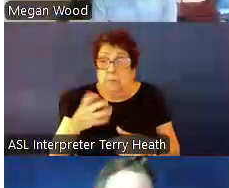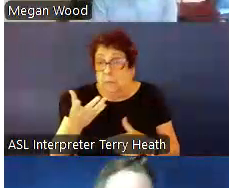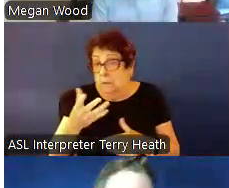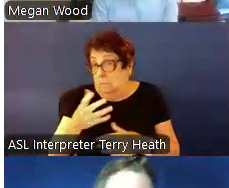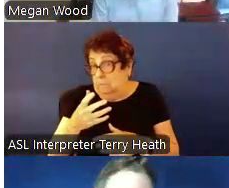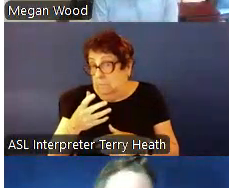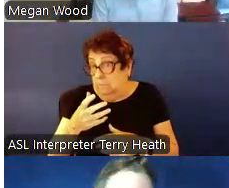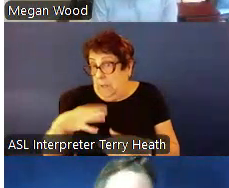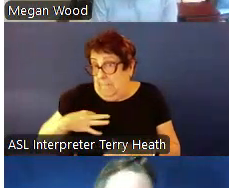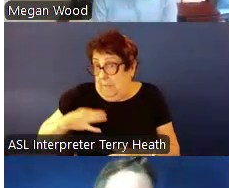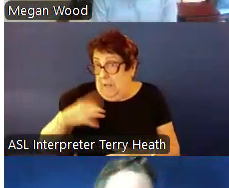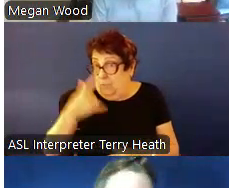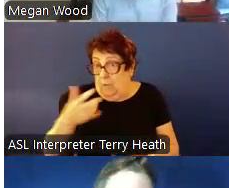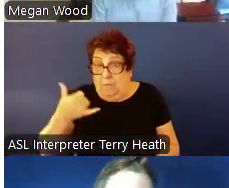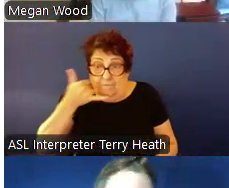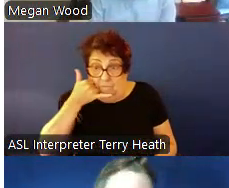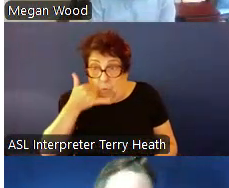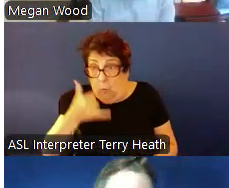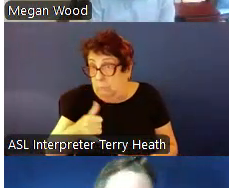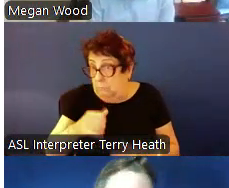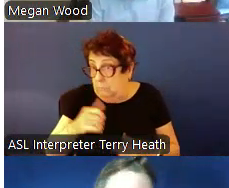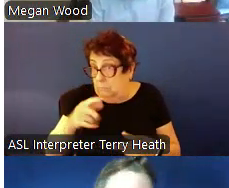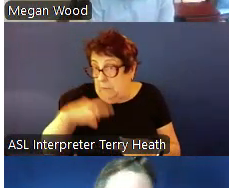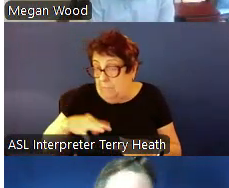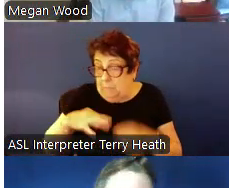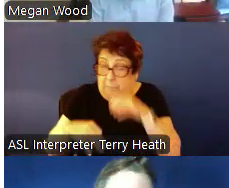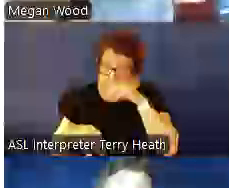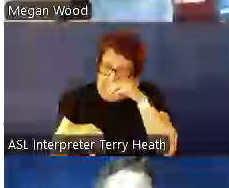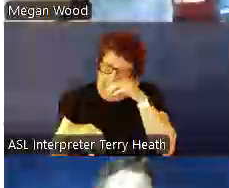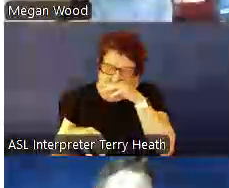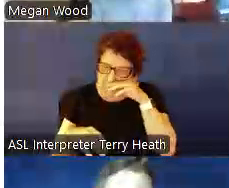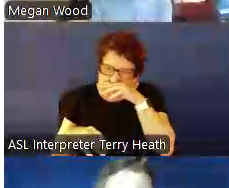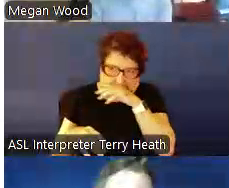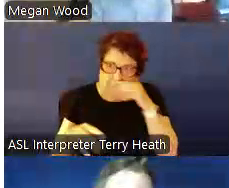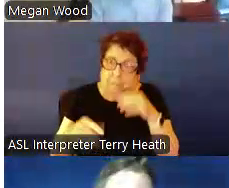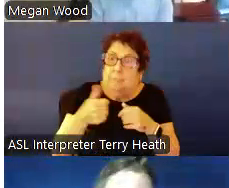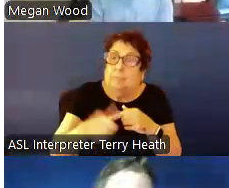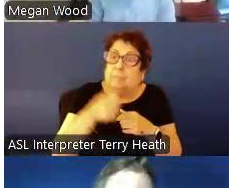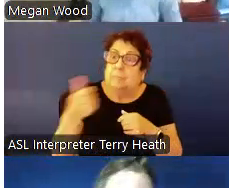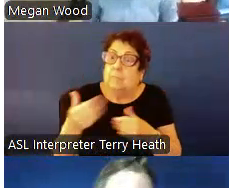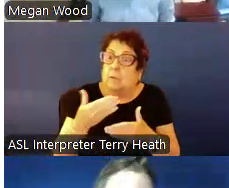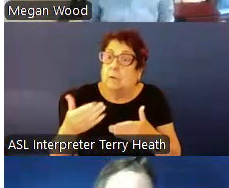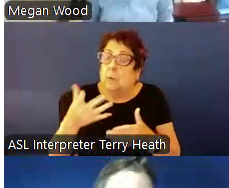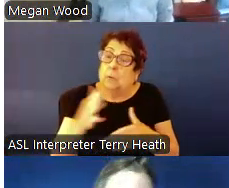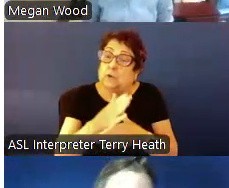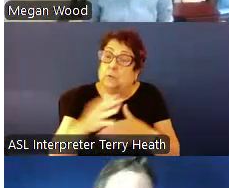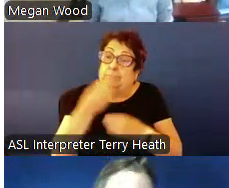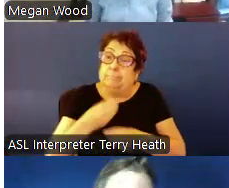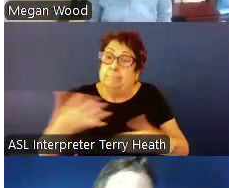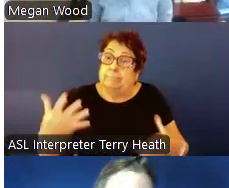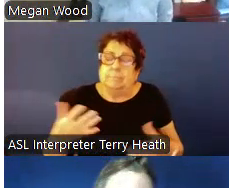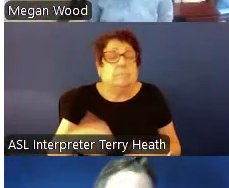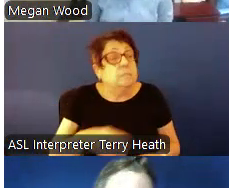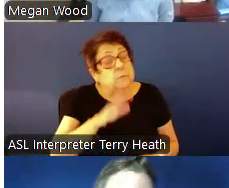Annette, is there anything else you want to share there? Just that, you know, the great part about the collaboration